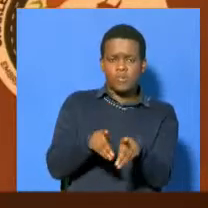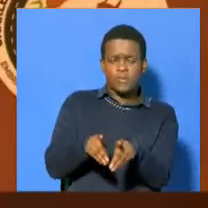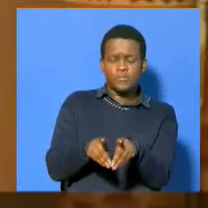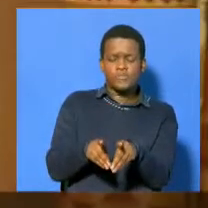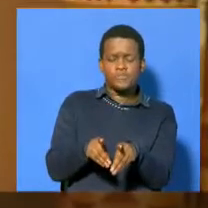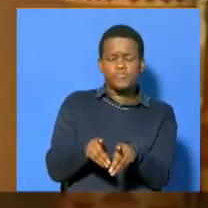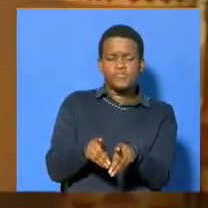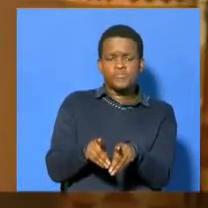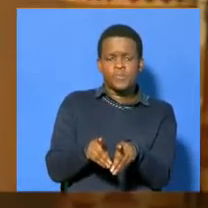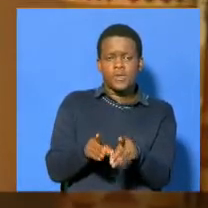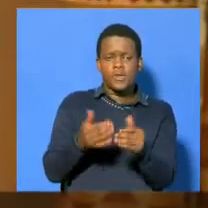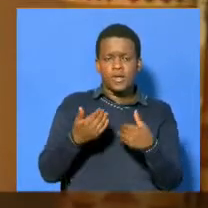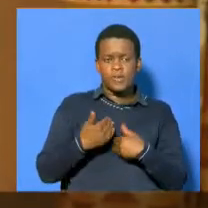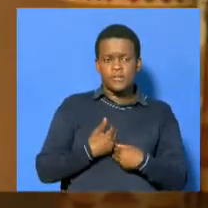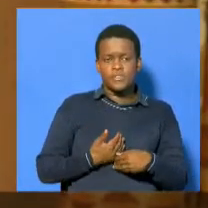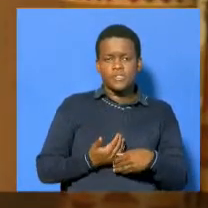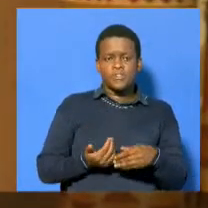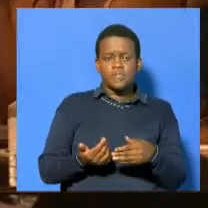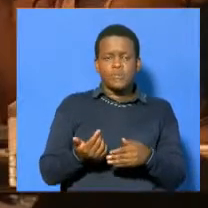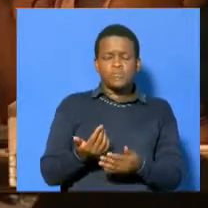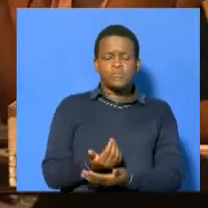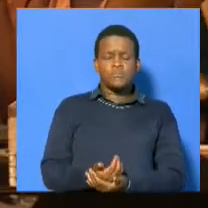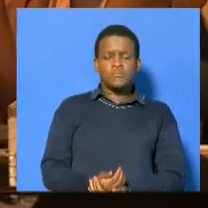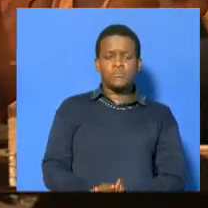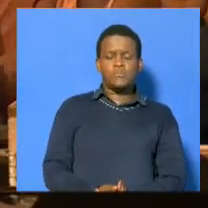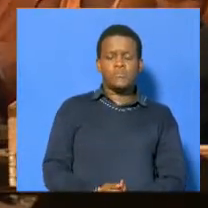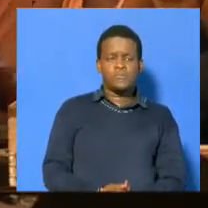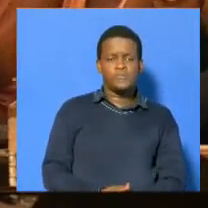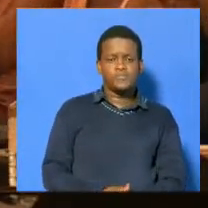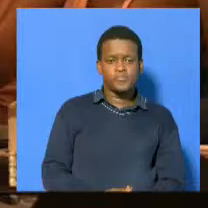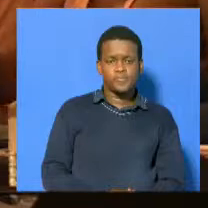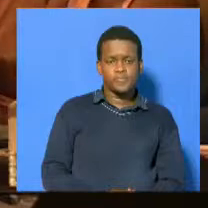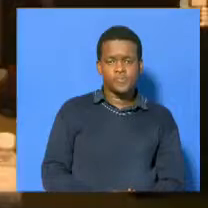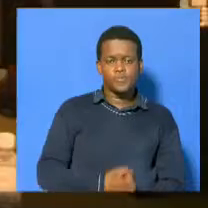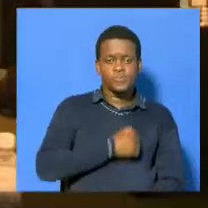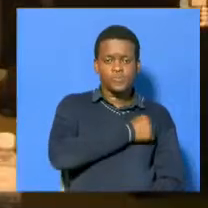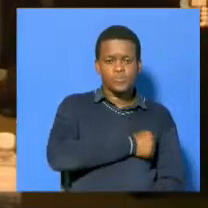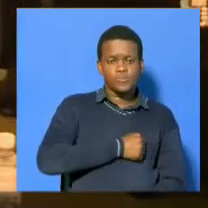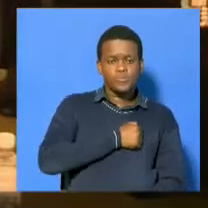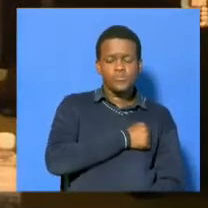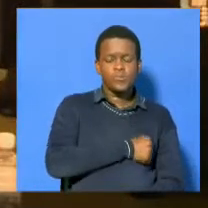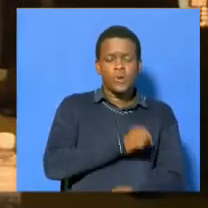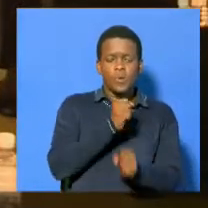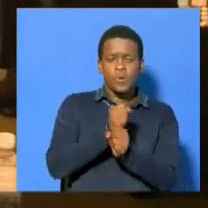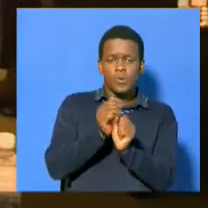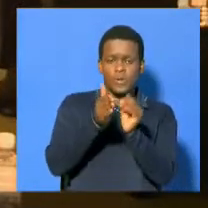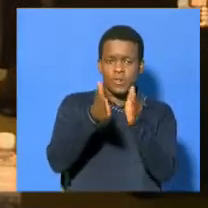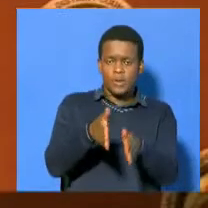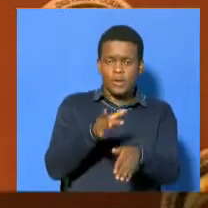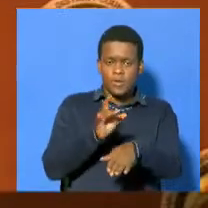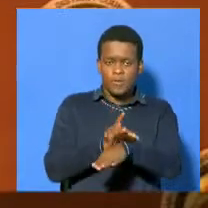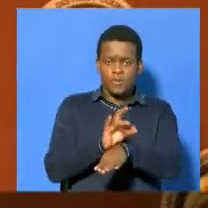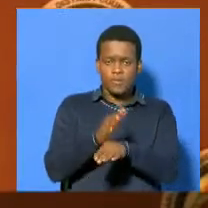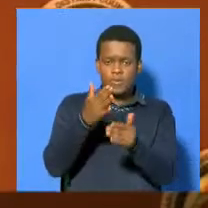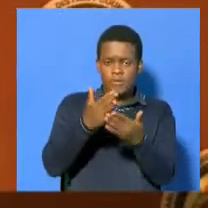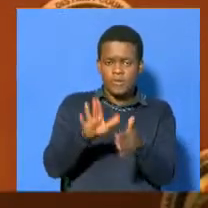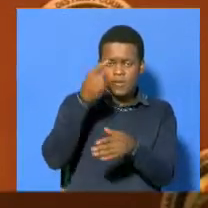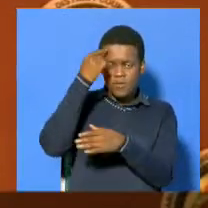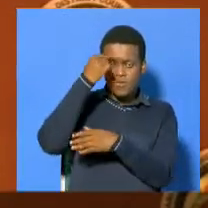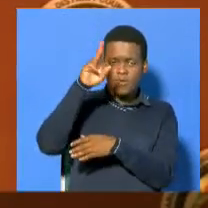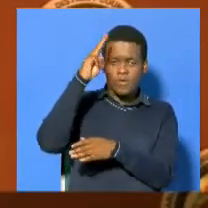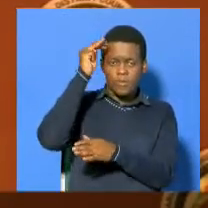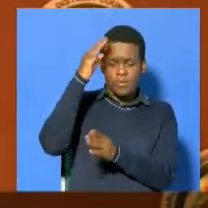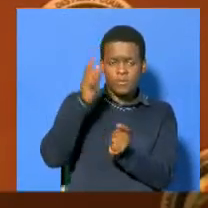the district. Despite the challenges faced, the employees are encouraged to embrace a mindset change for development. So